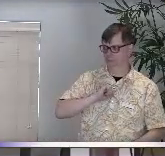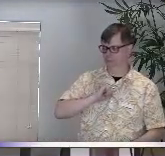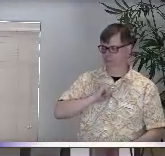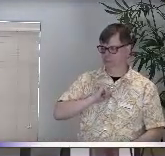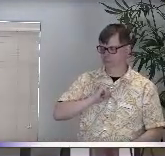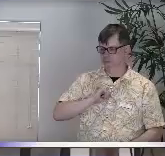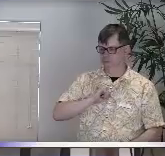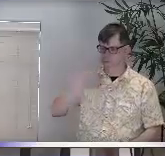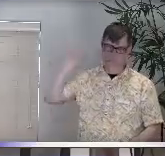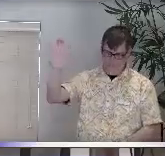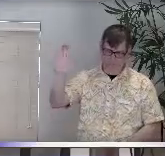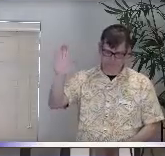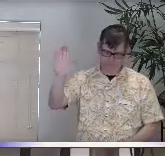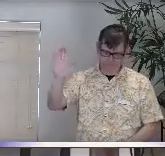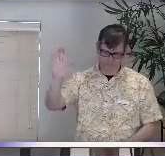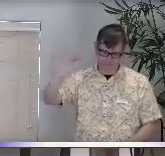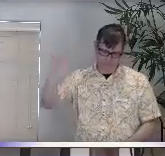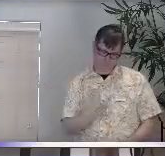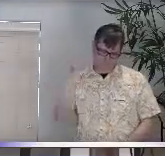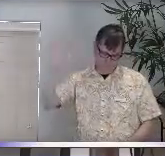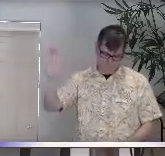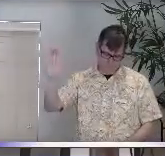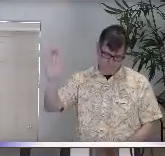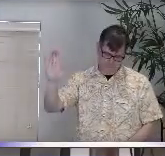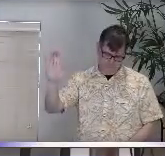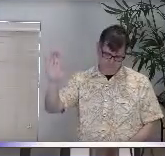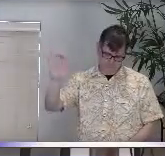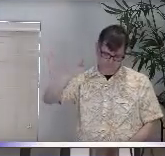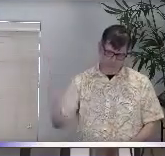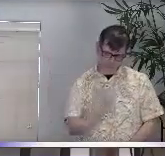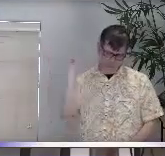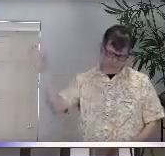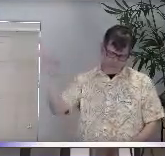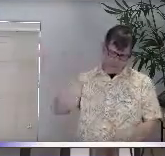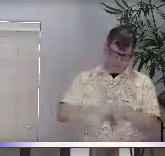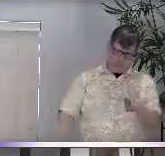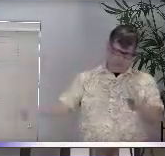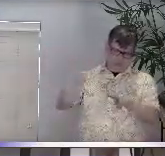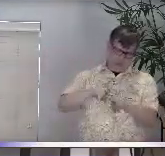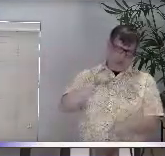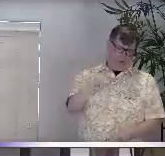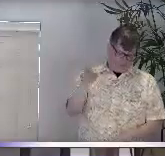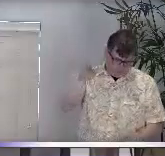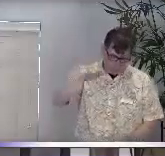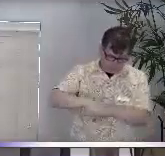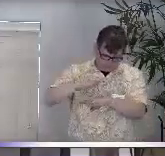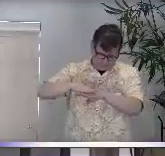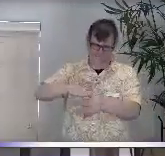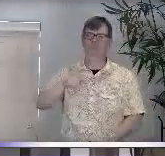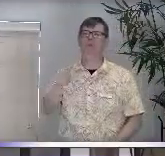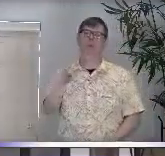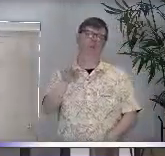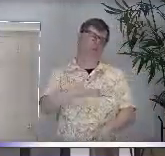stop. Just stop right now. You are enough. There is enough. There's